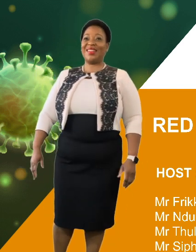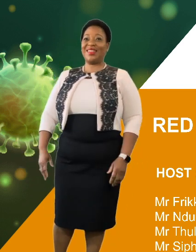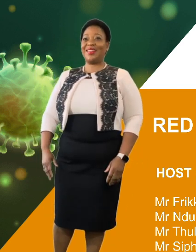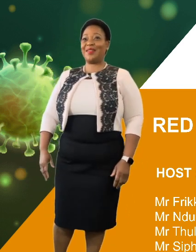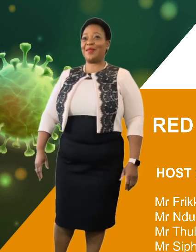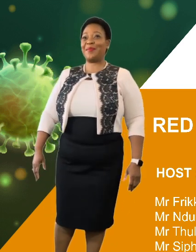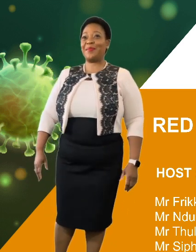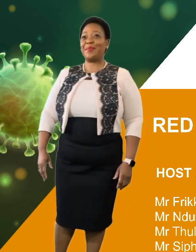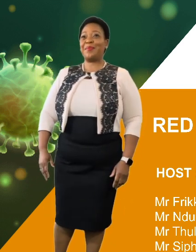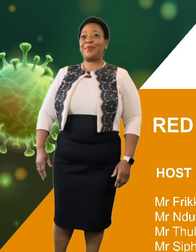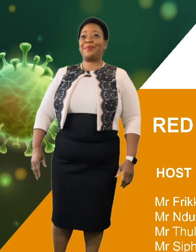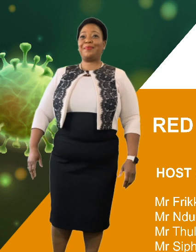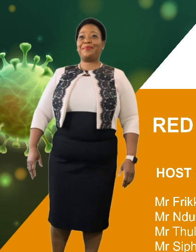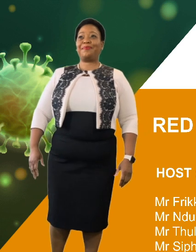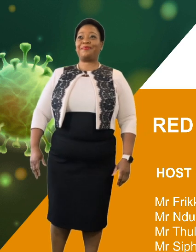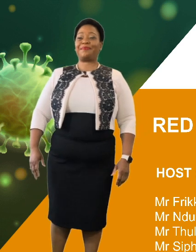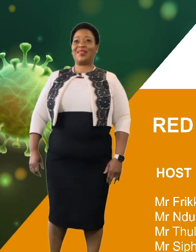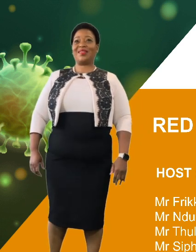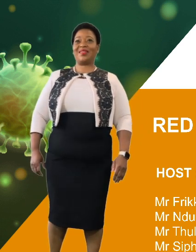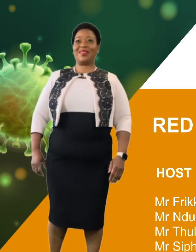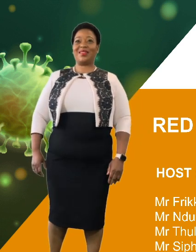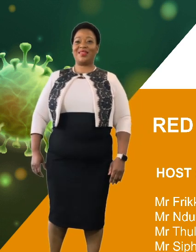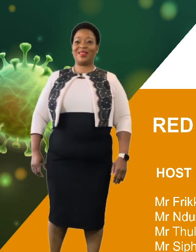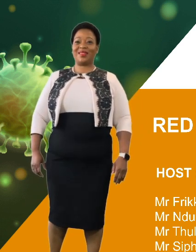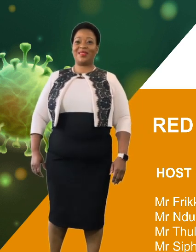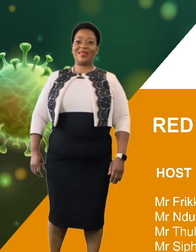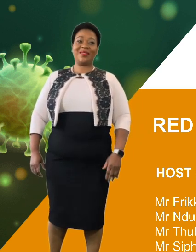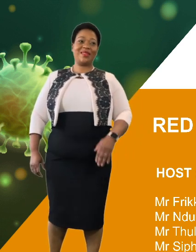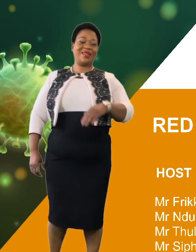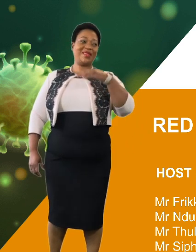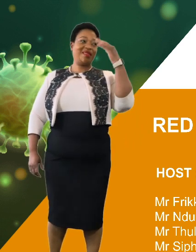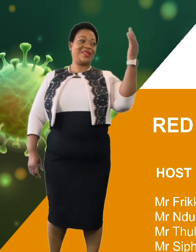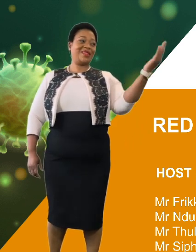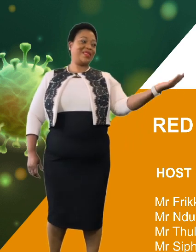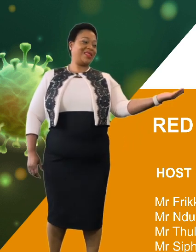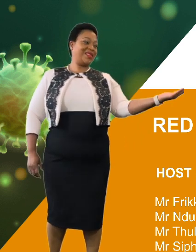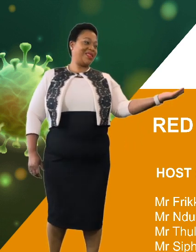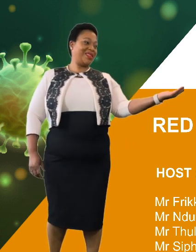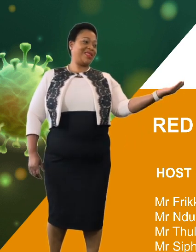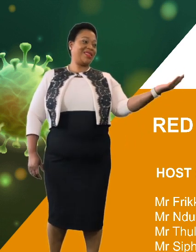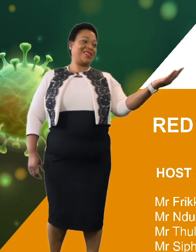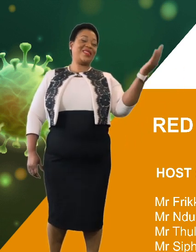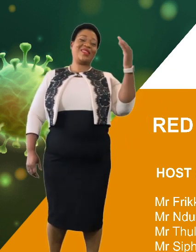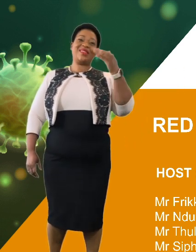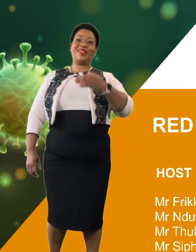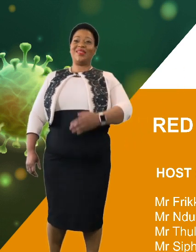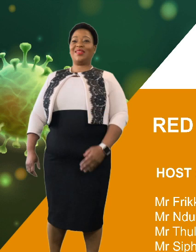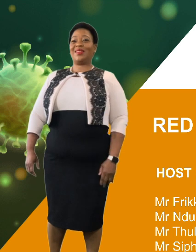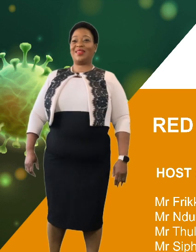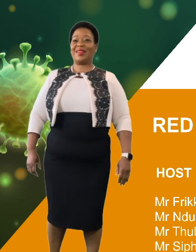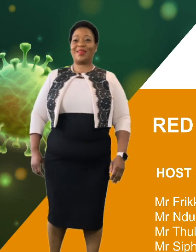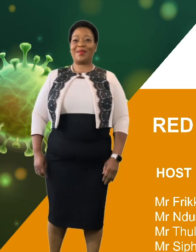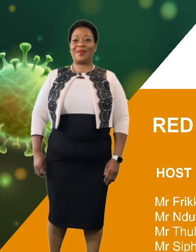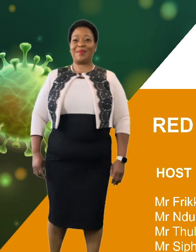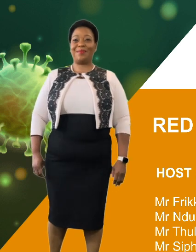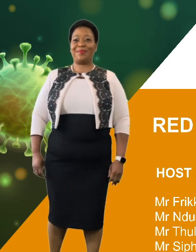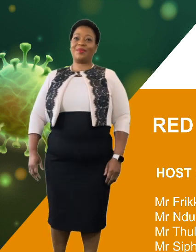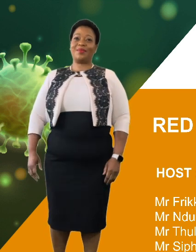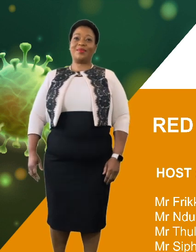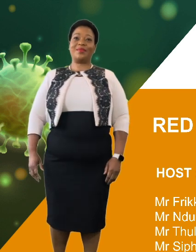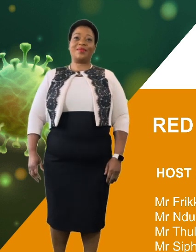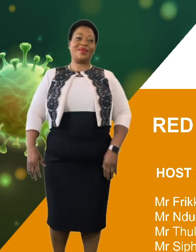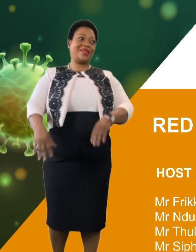behalf of their employees. That's what we prefer, either the bargaining council or the employers. It will follow the same way. The employer